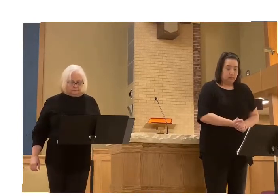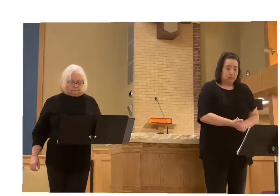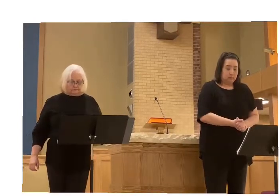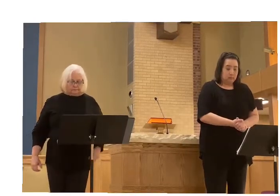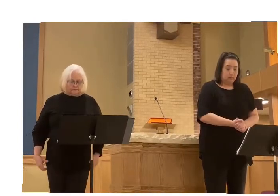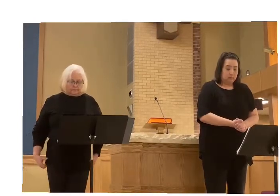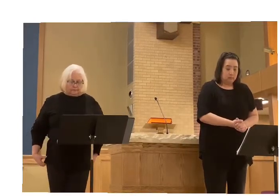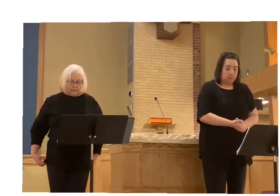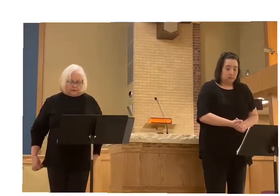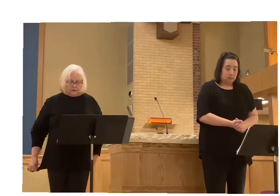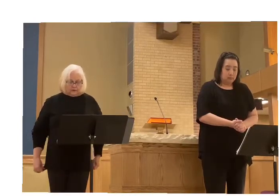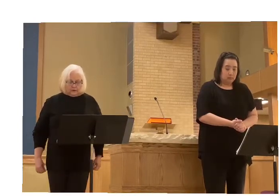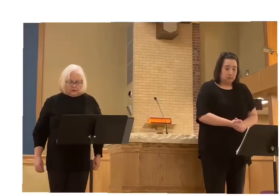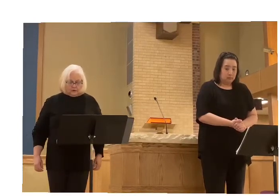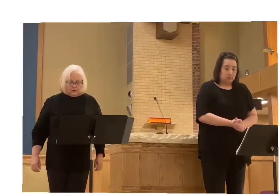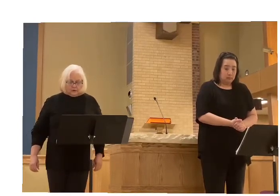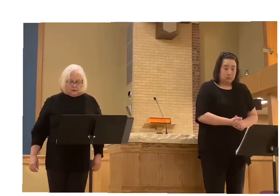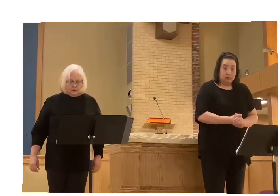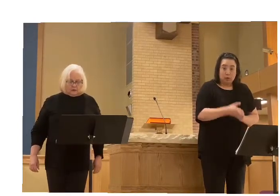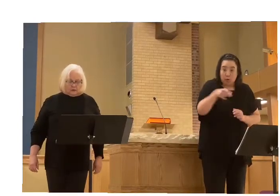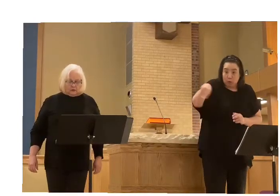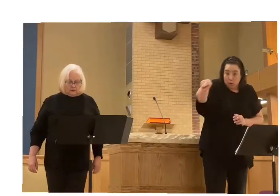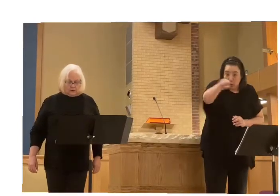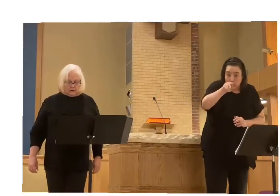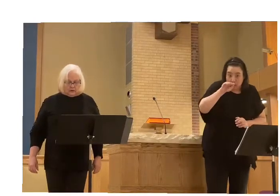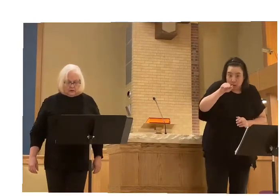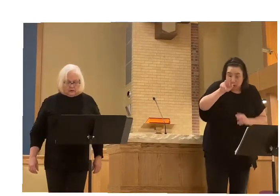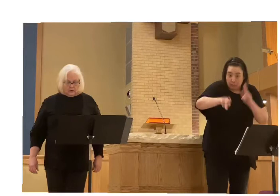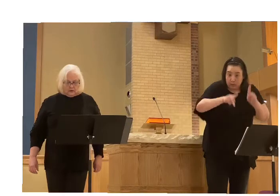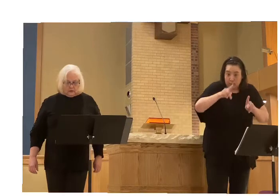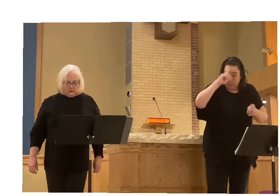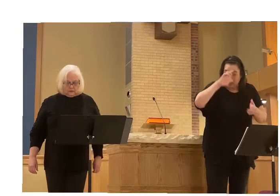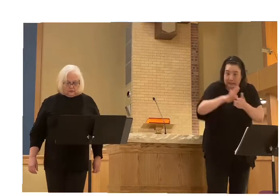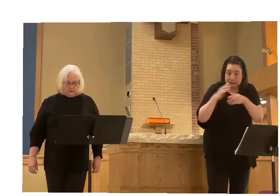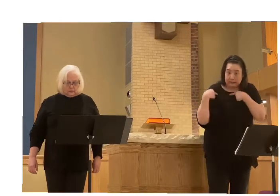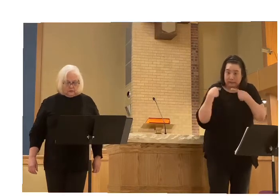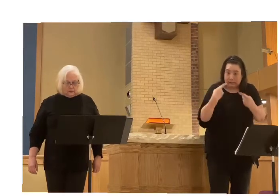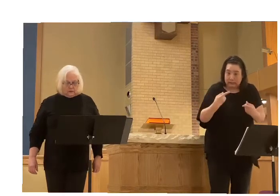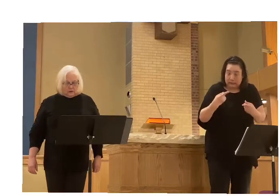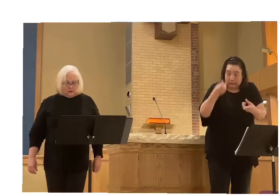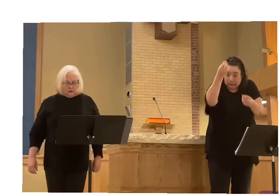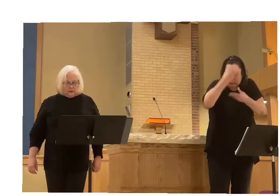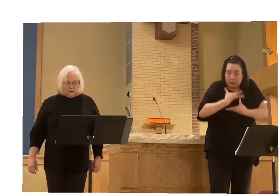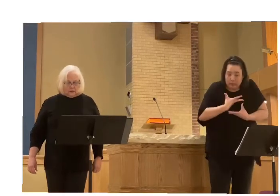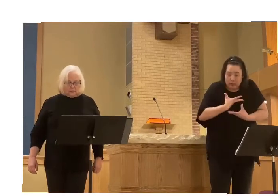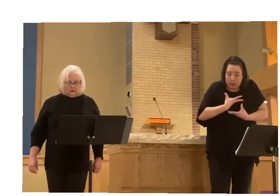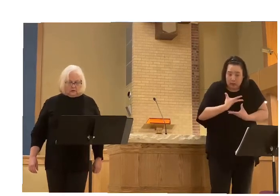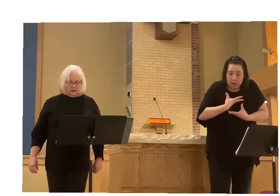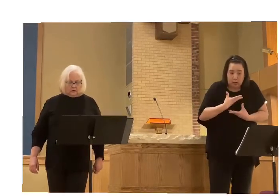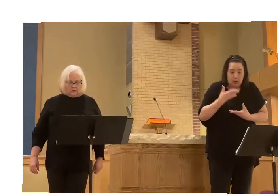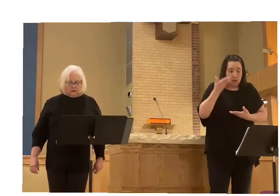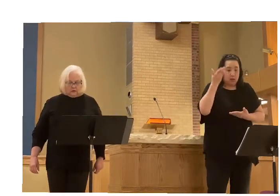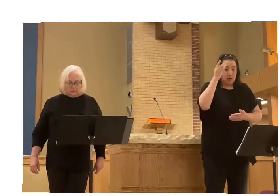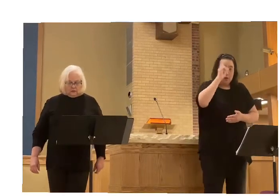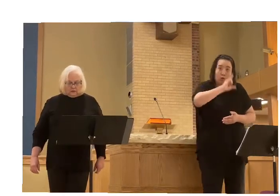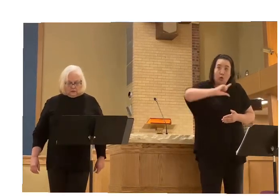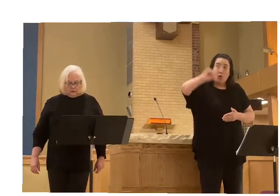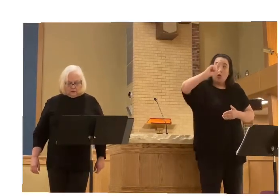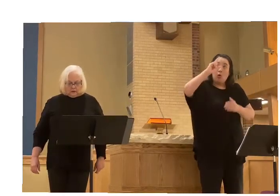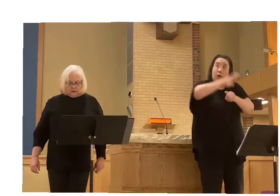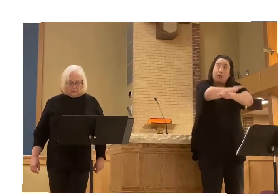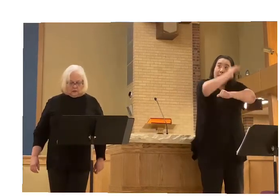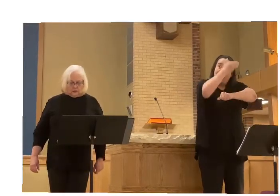Who would believe what we have heard? To whom has the arm of the Lord